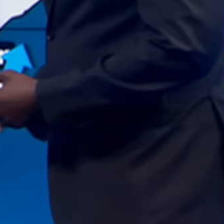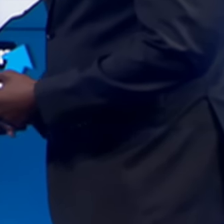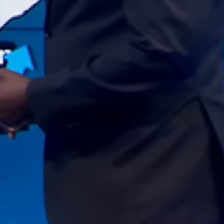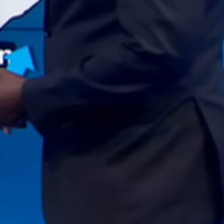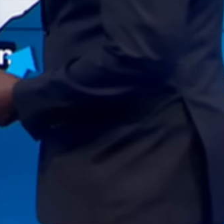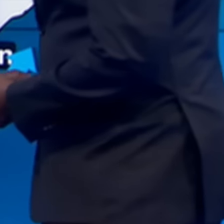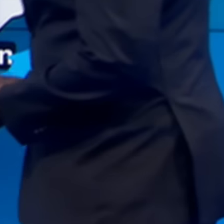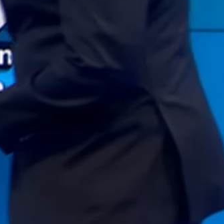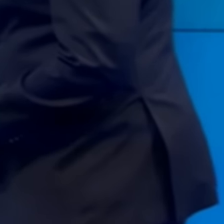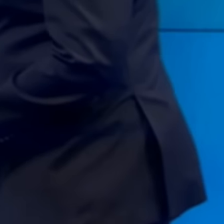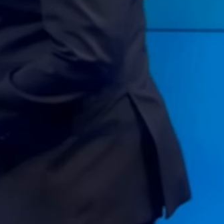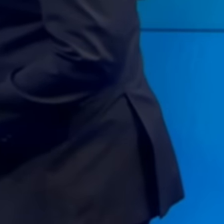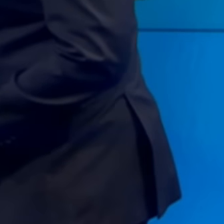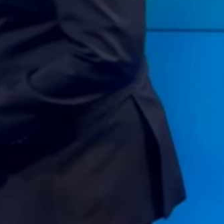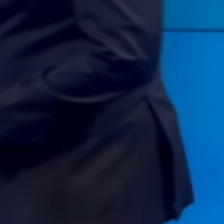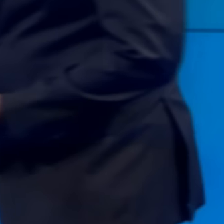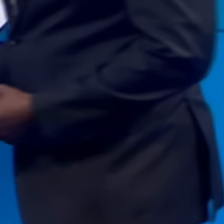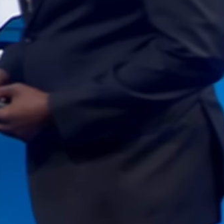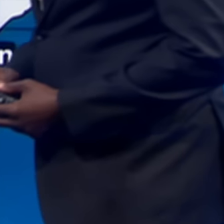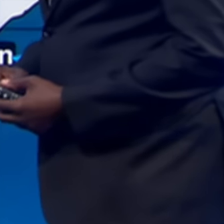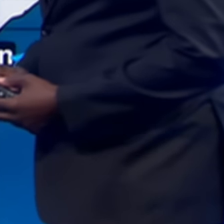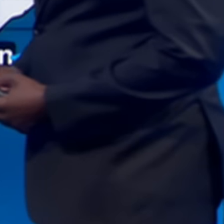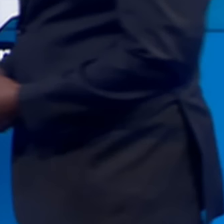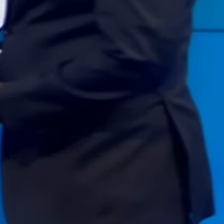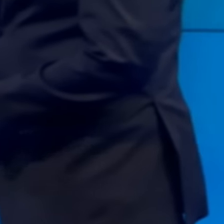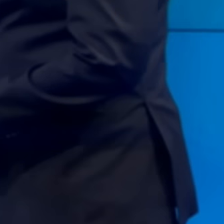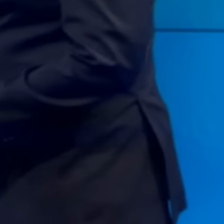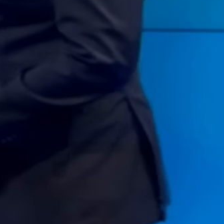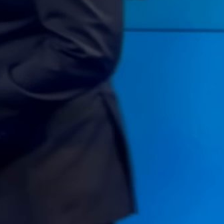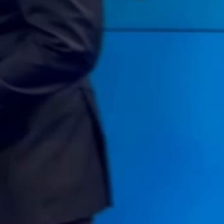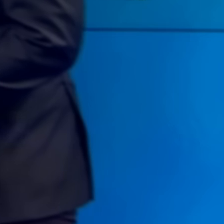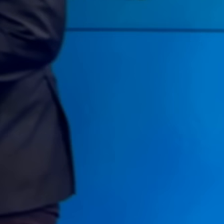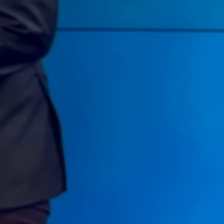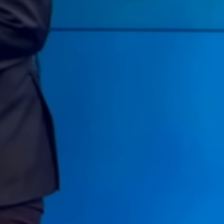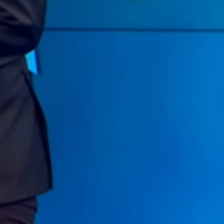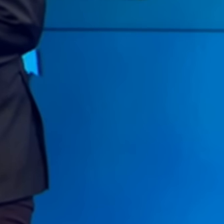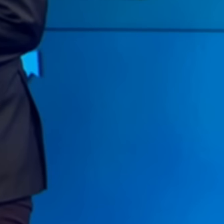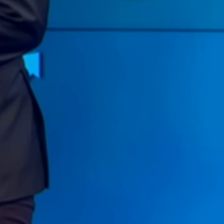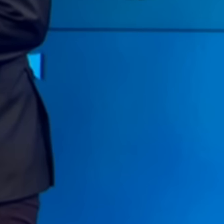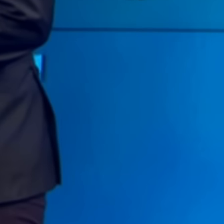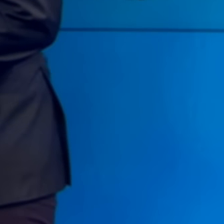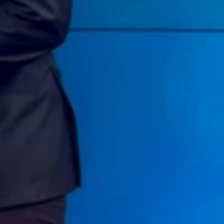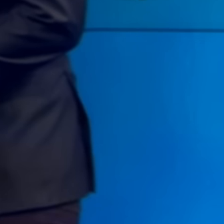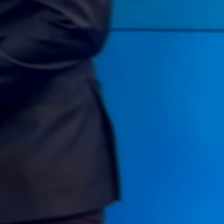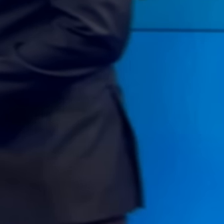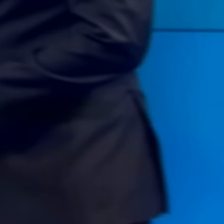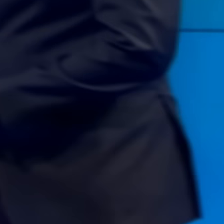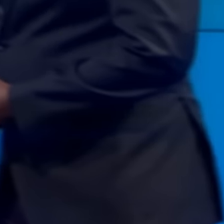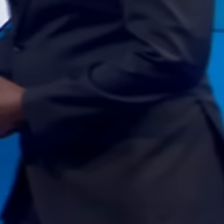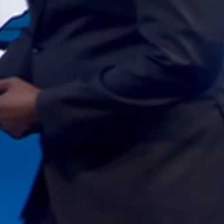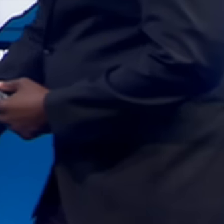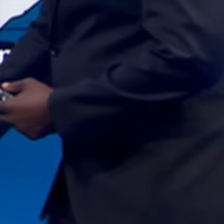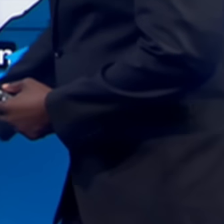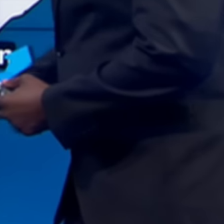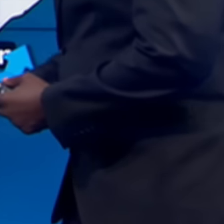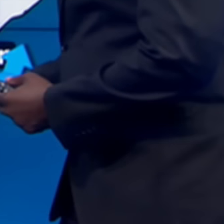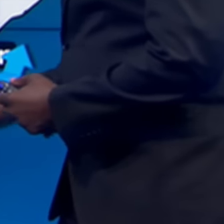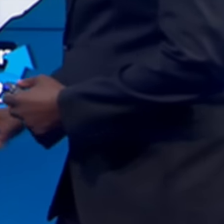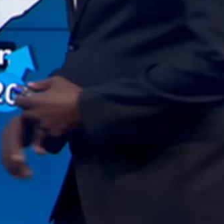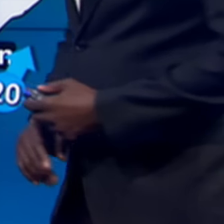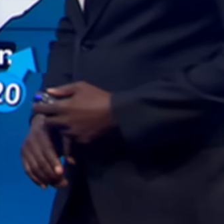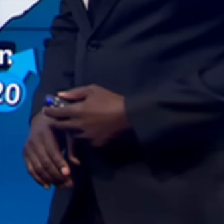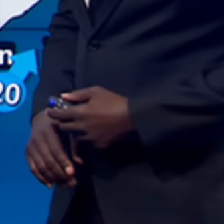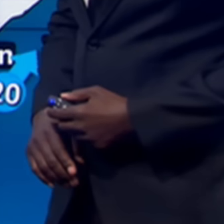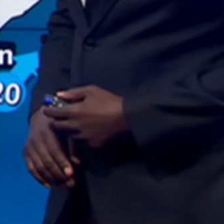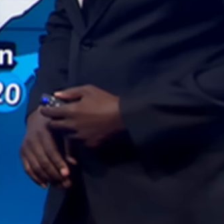ka haro kapa boshabela lona ka ro kapa bophirima itle fela marumo la maneng ba ho shibile mabopong a ka ro kapa bophirima itle pula tse sa enkai di